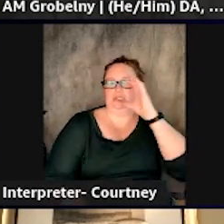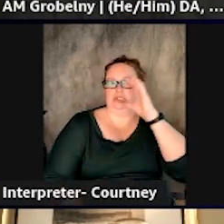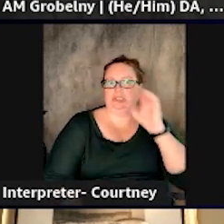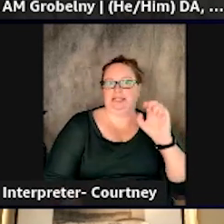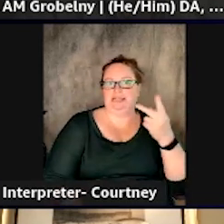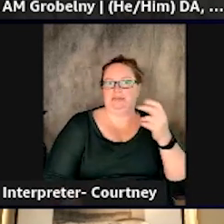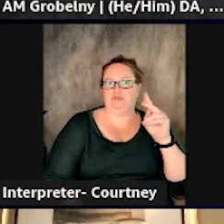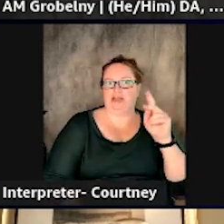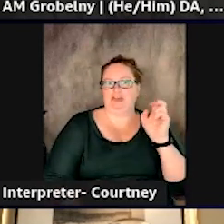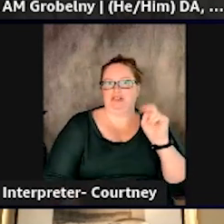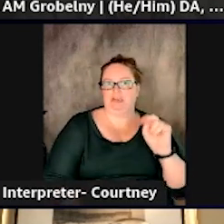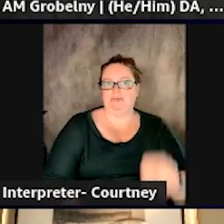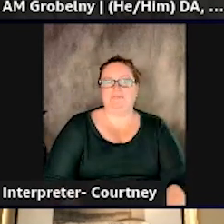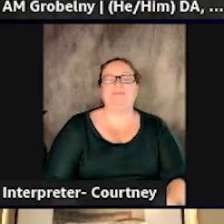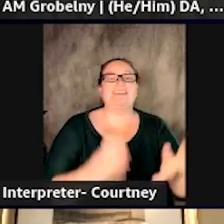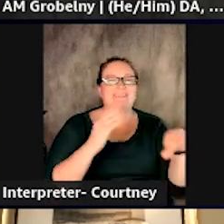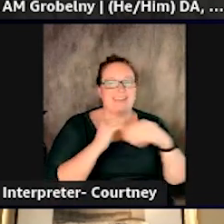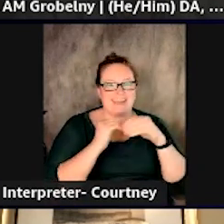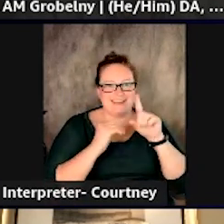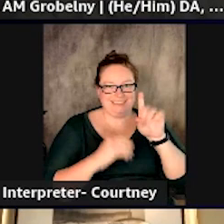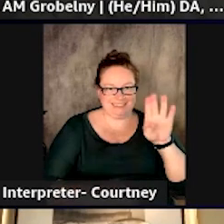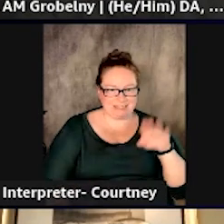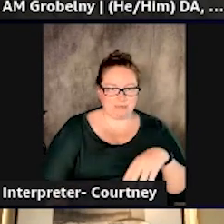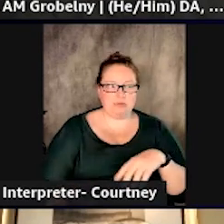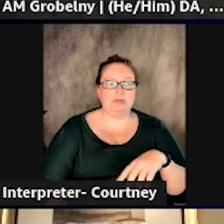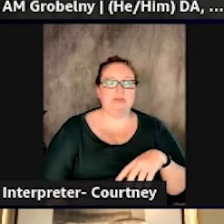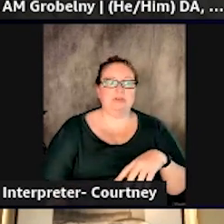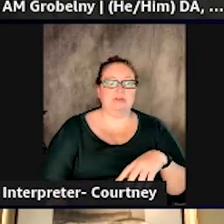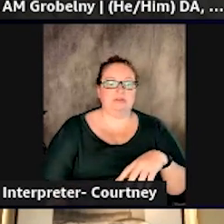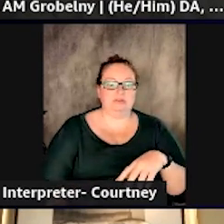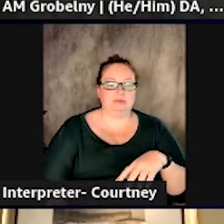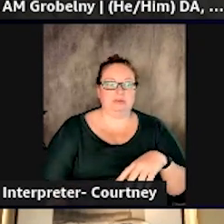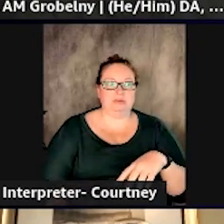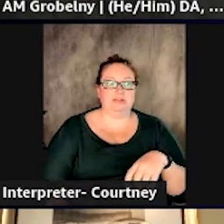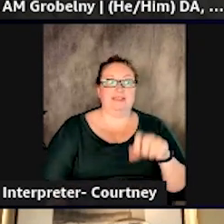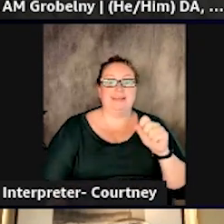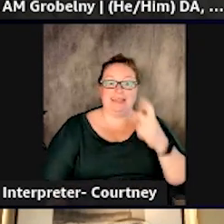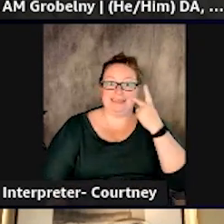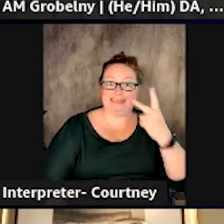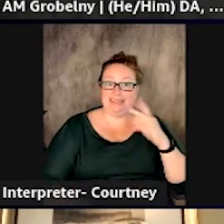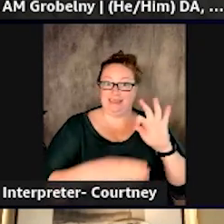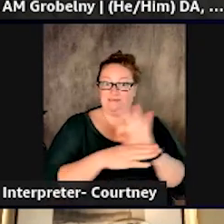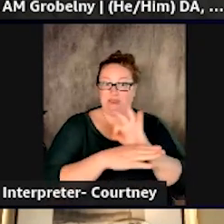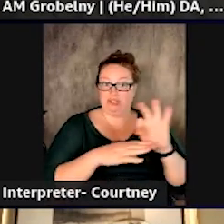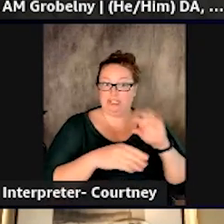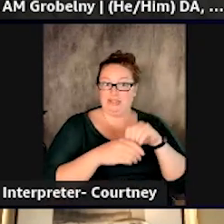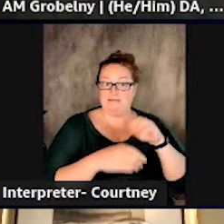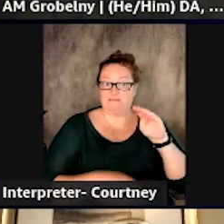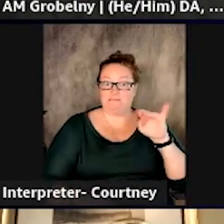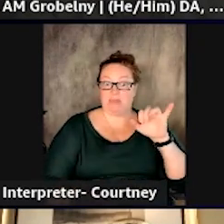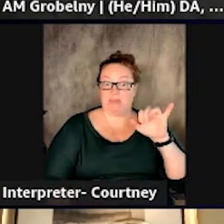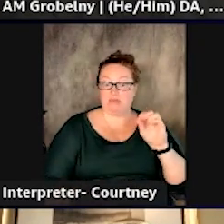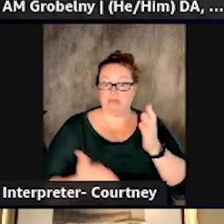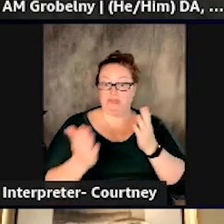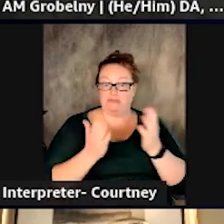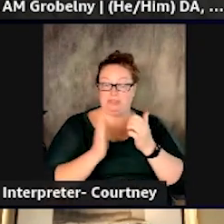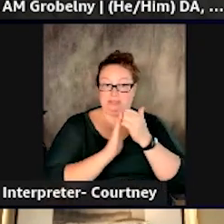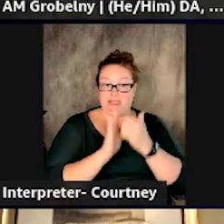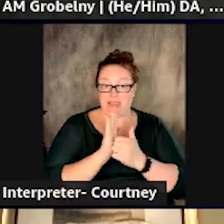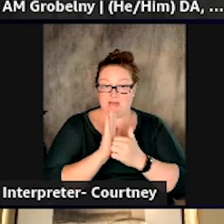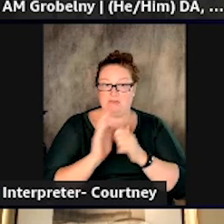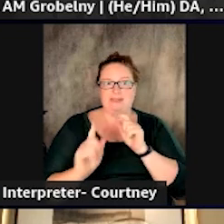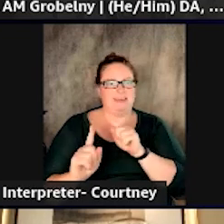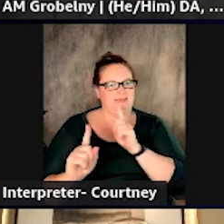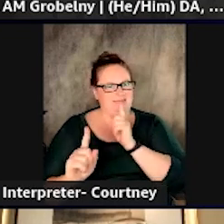added it to my dashboard, and I can see that the function running in microservice A account is definitely having